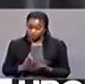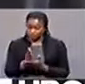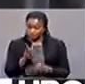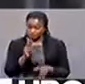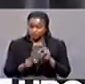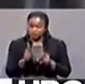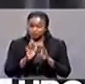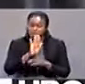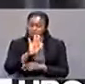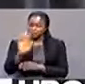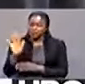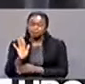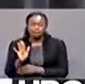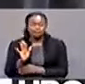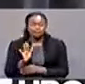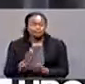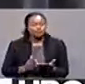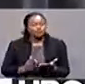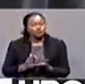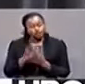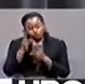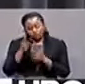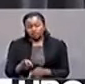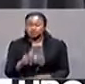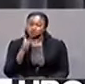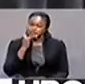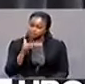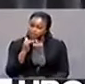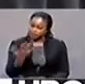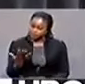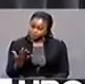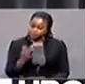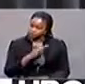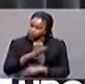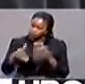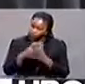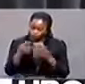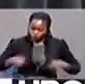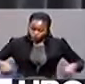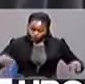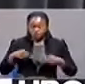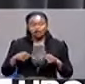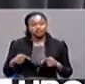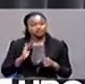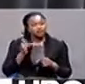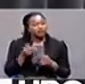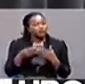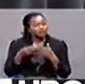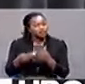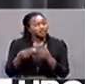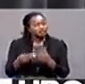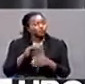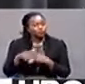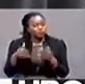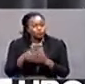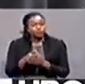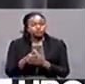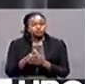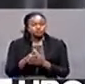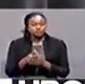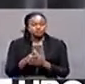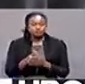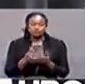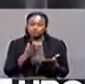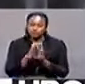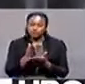people. Right Honorable Speaker, all of us subject our leadership to the authority of